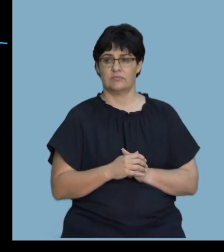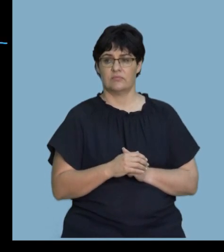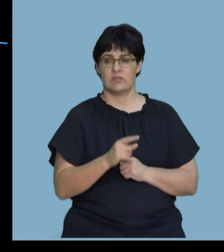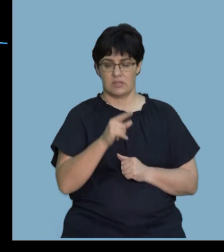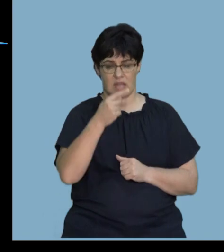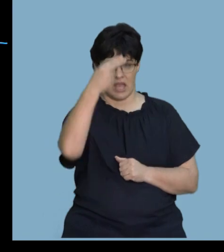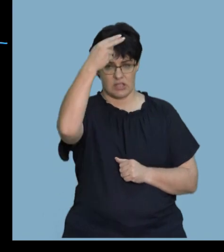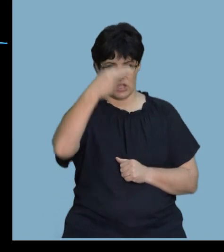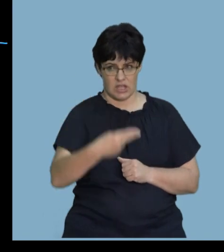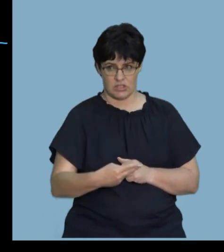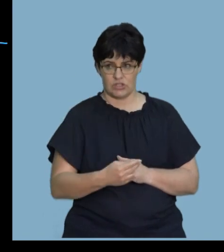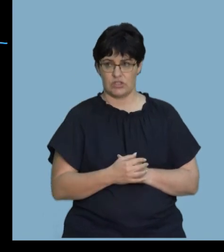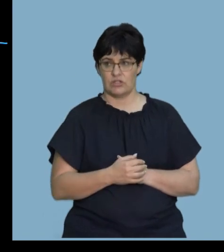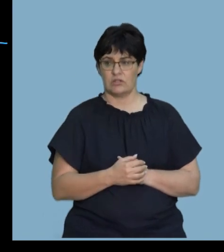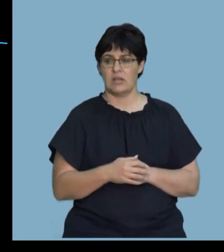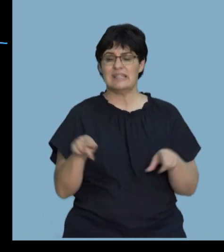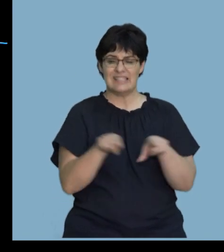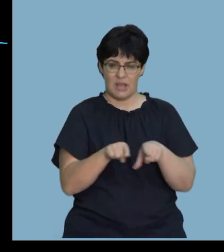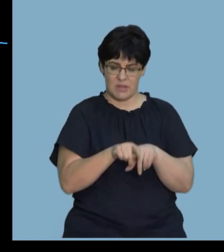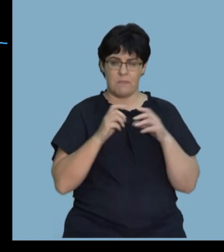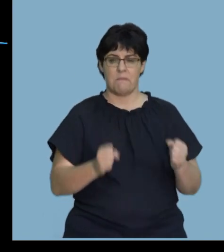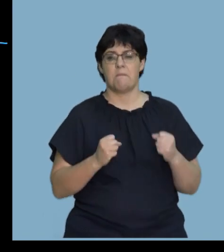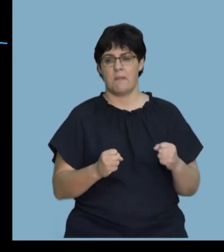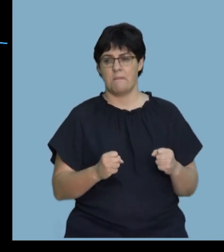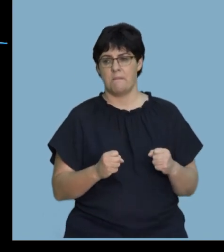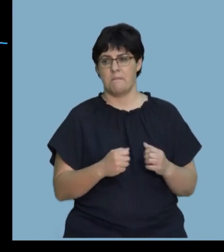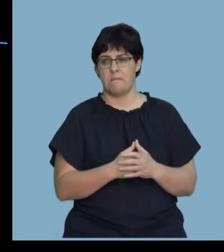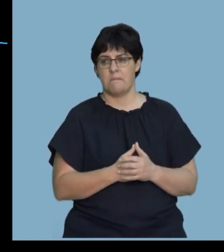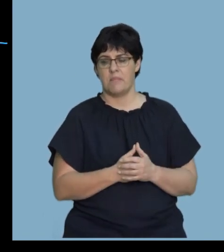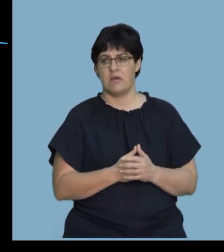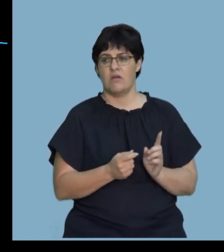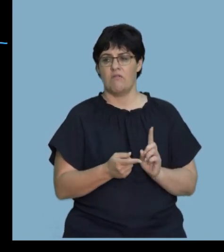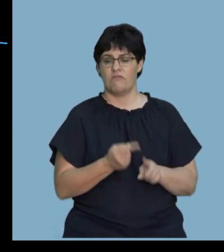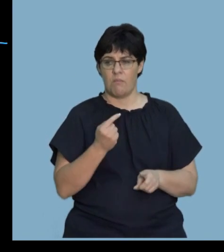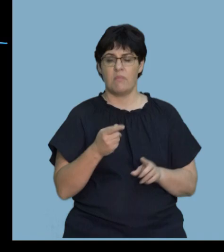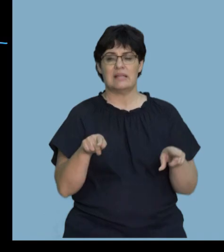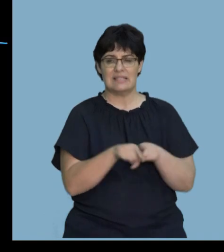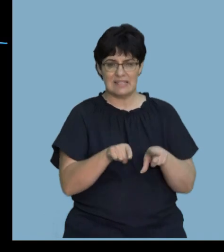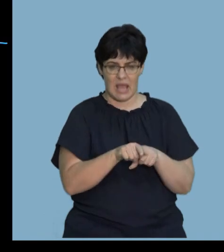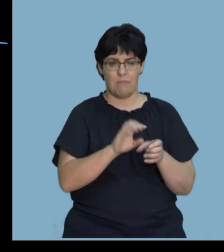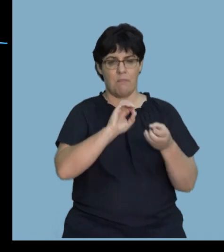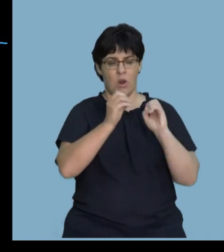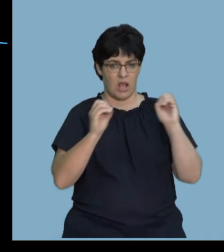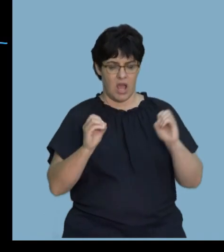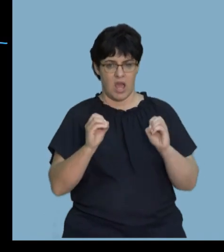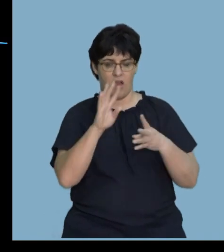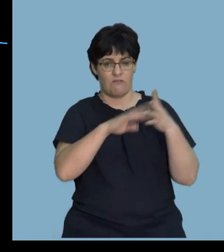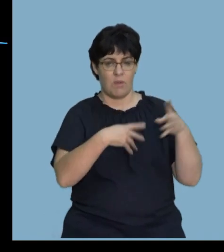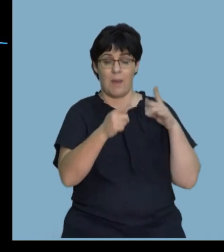is same for compound with the same molecular formula, but the